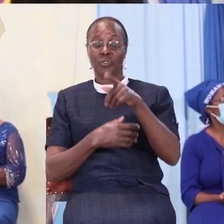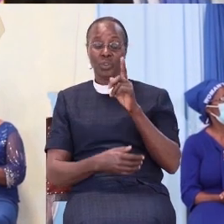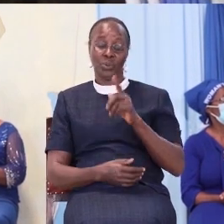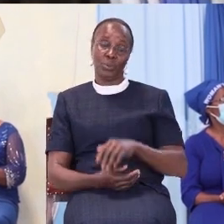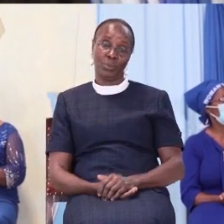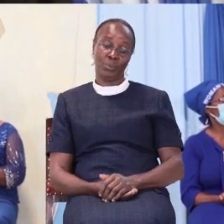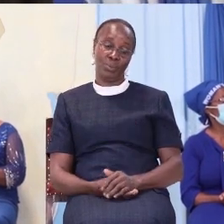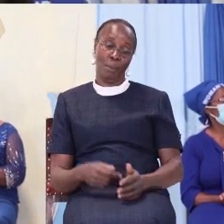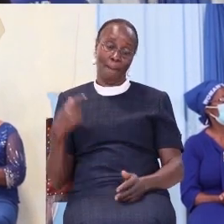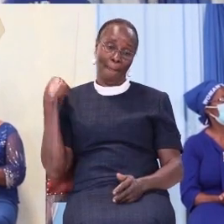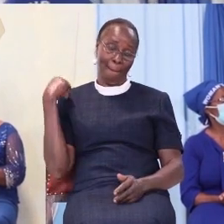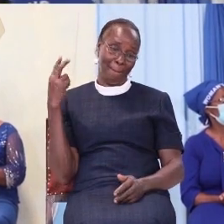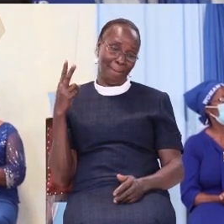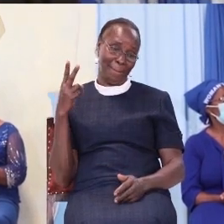two,